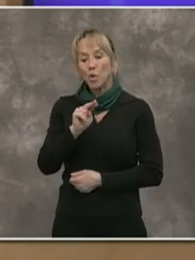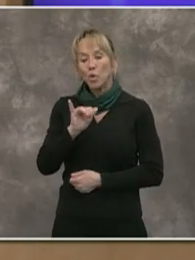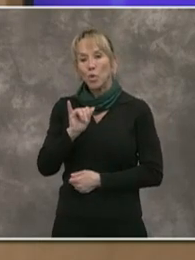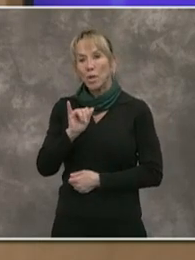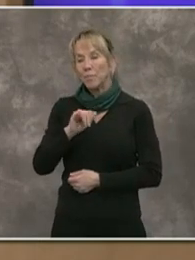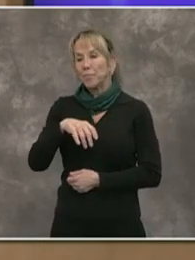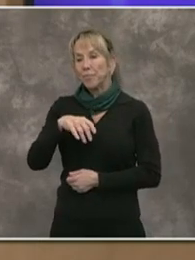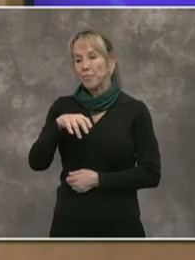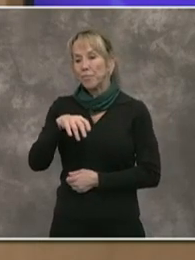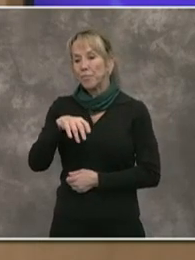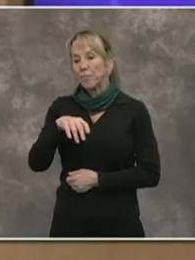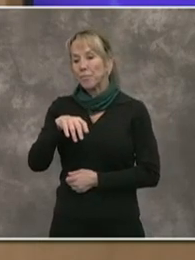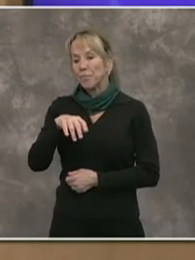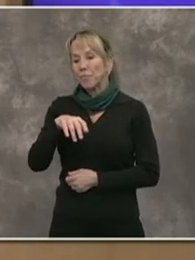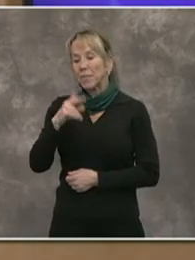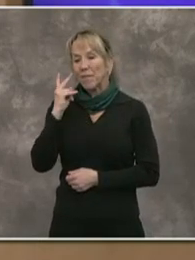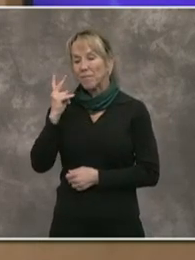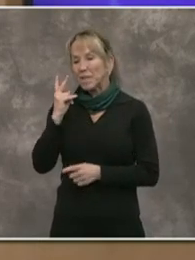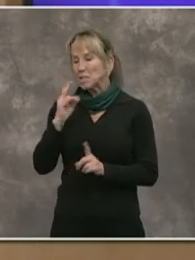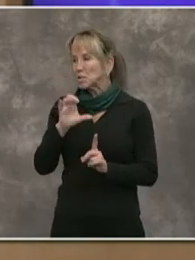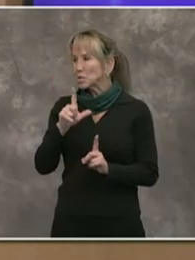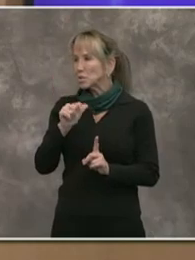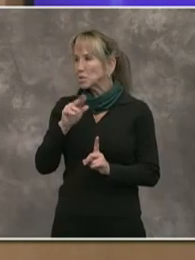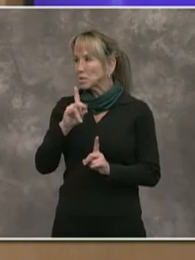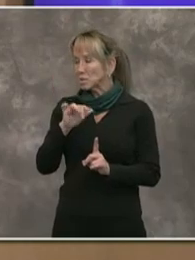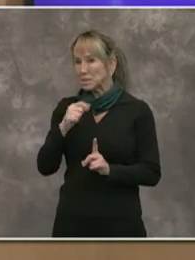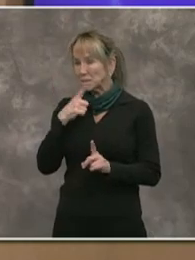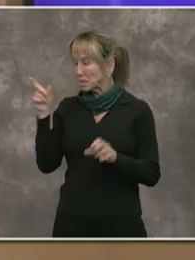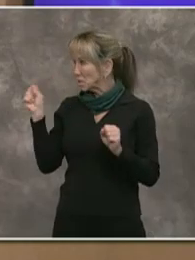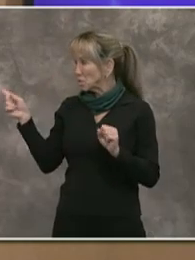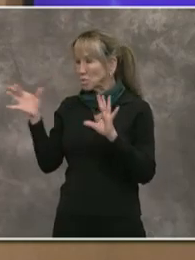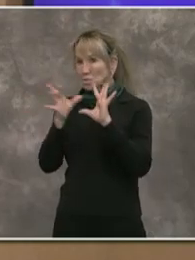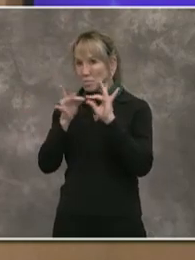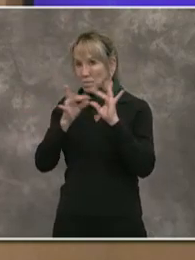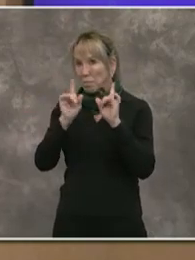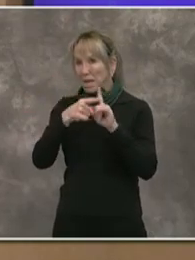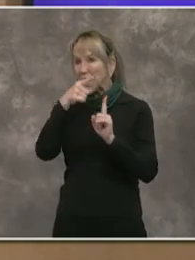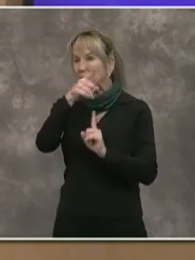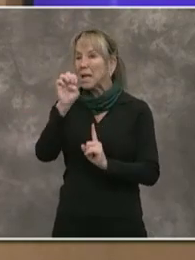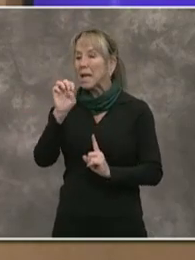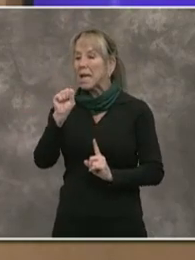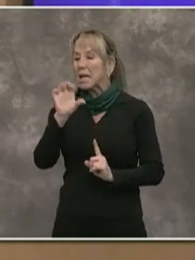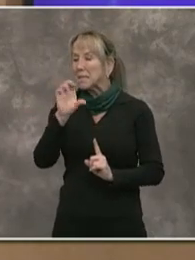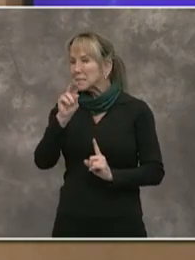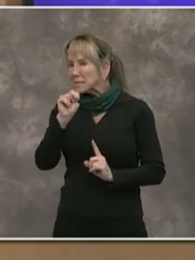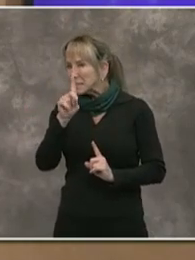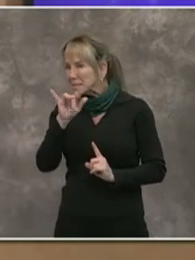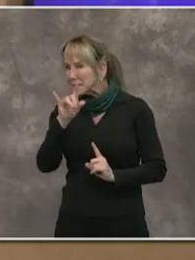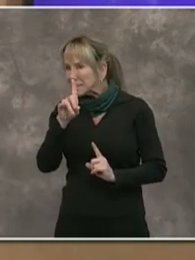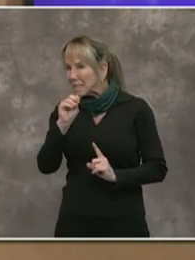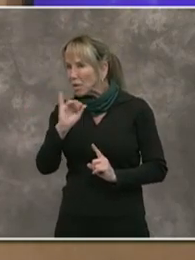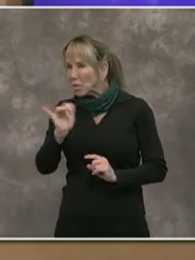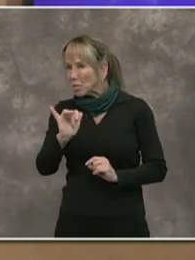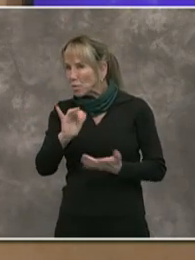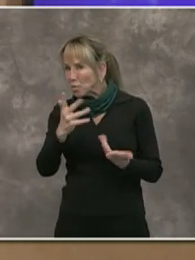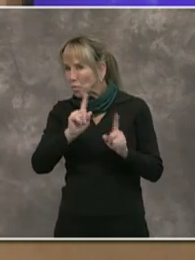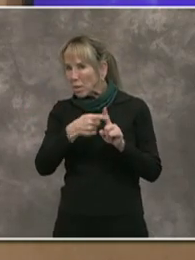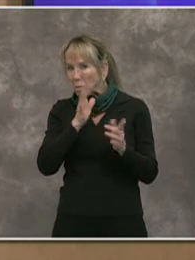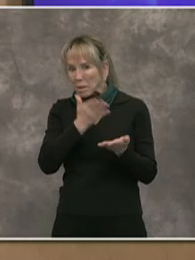provide an update on the 250-bed FEMA project at Palomar Health in Escondido? Any word on when supplies will